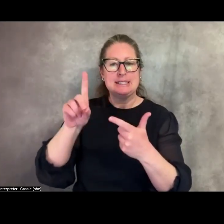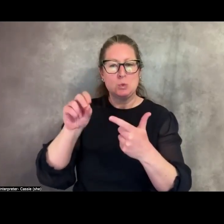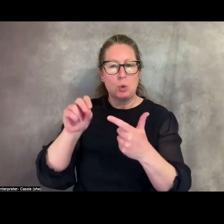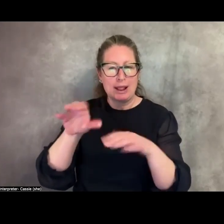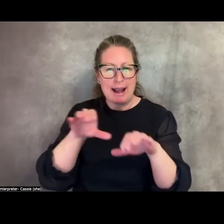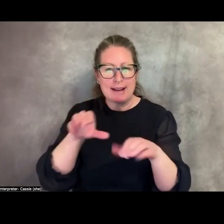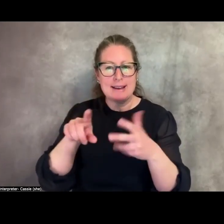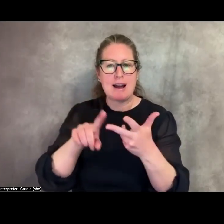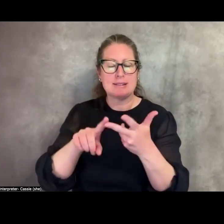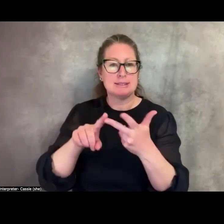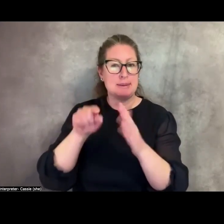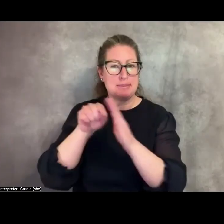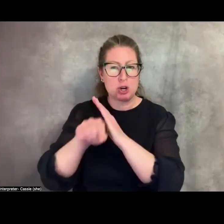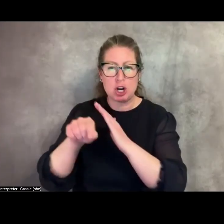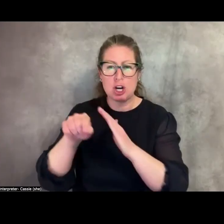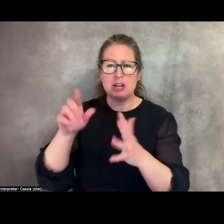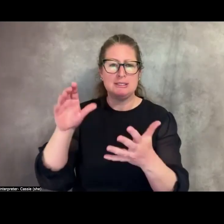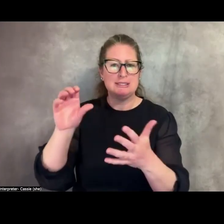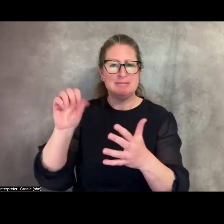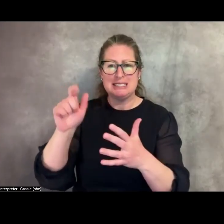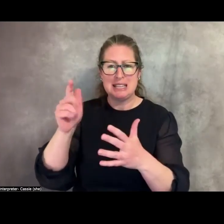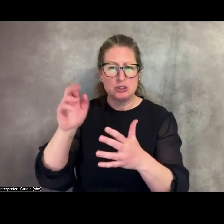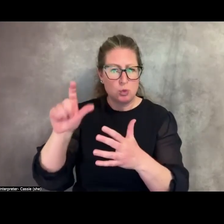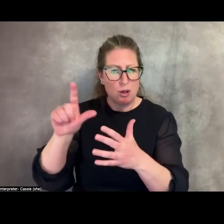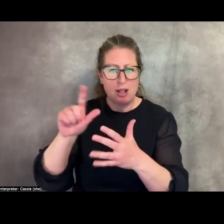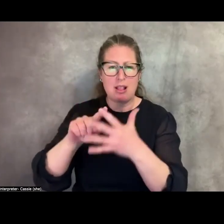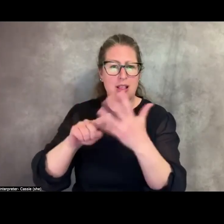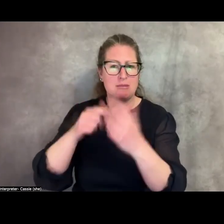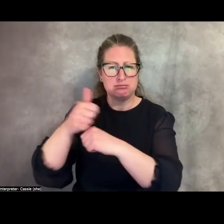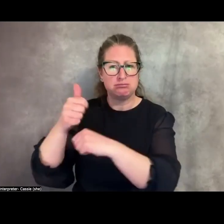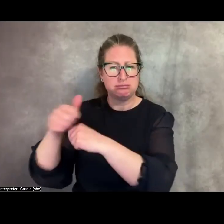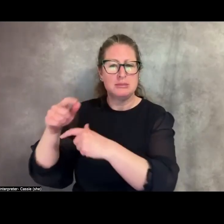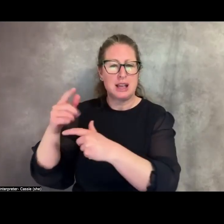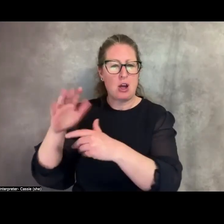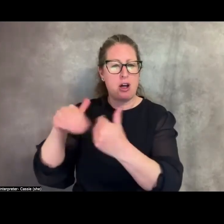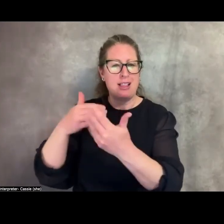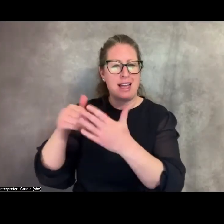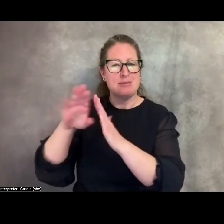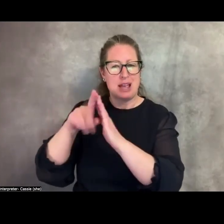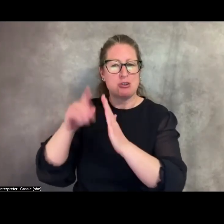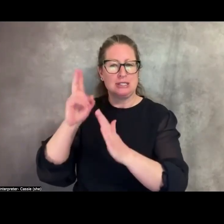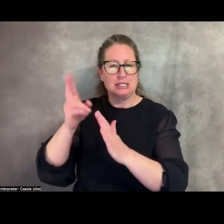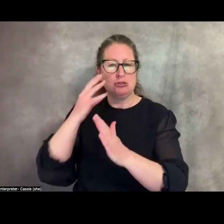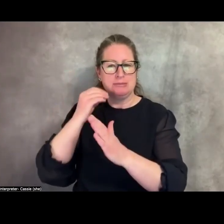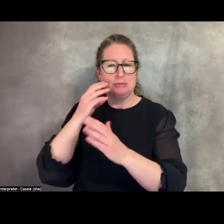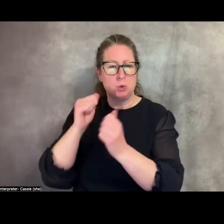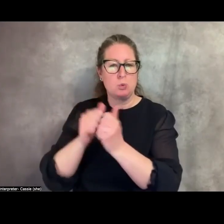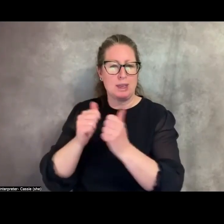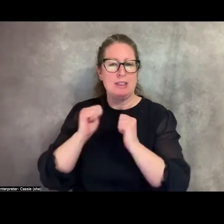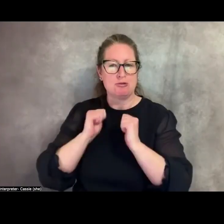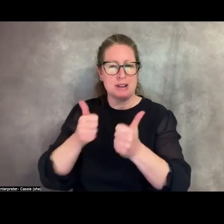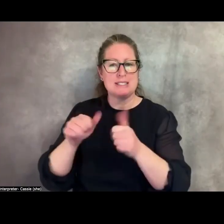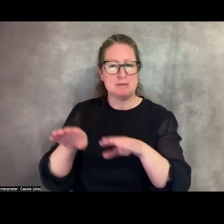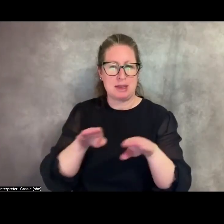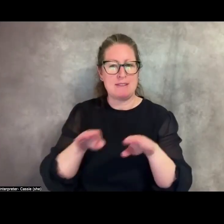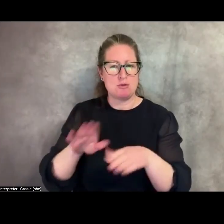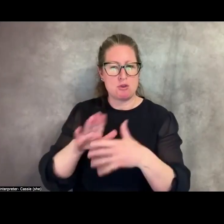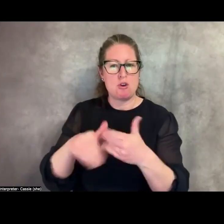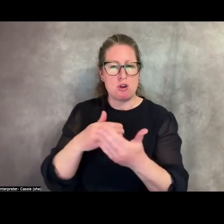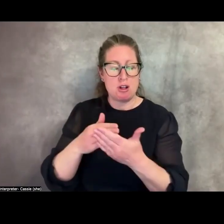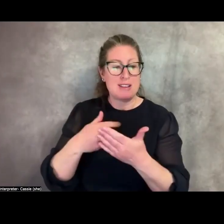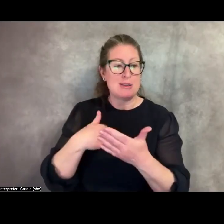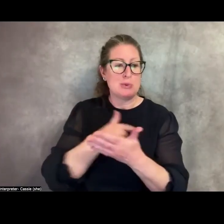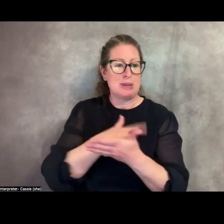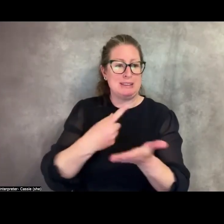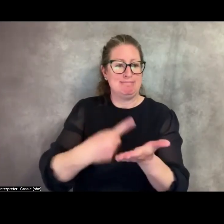offenses. So they do come with a background in aggressive assaultive behaviors. As we discussed earlier, this project started